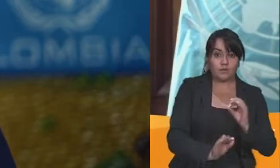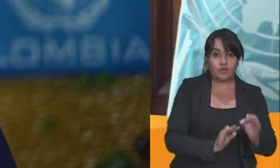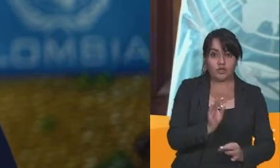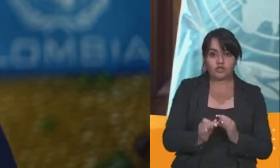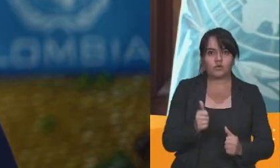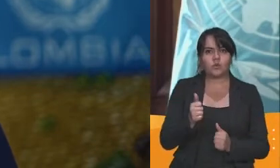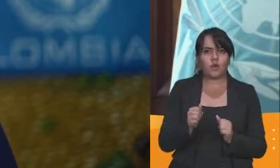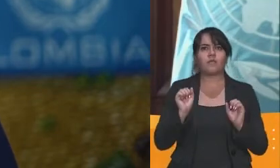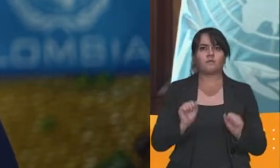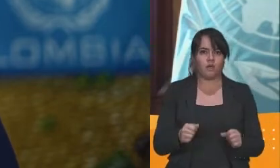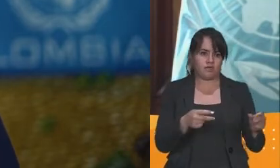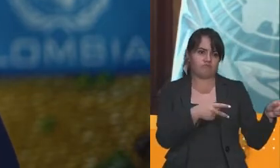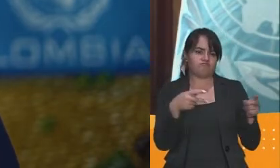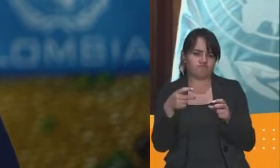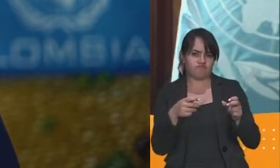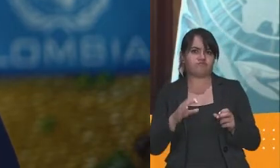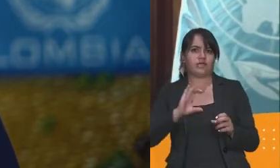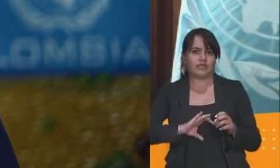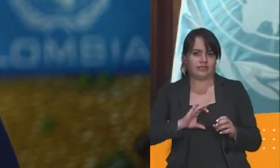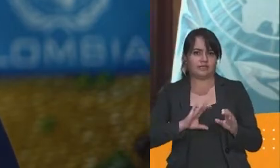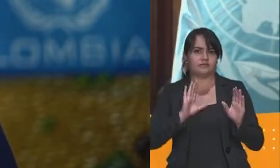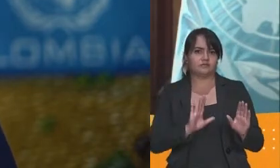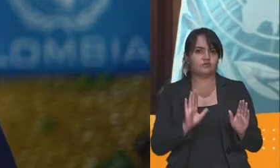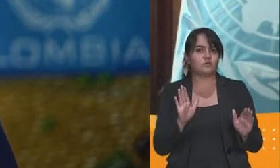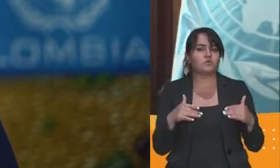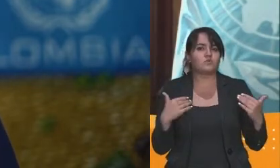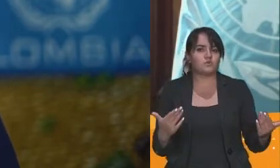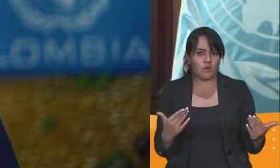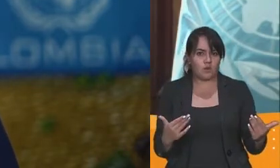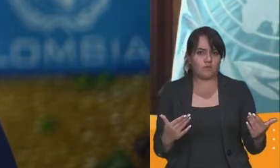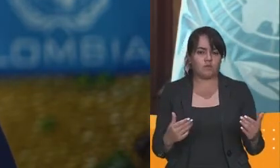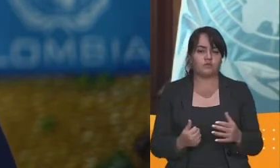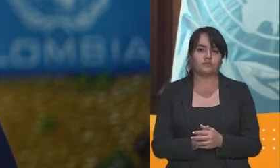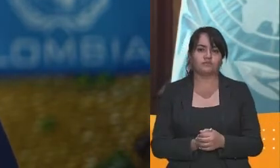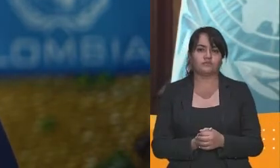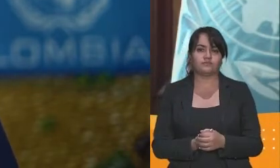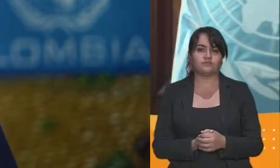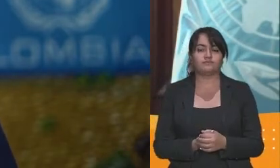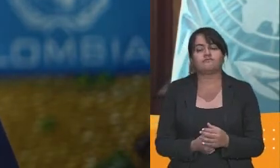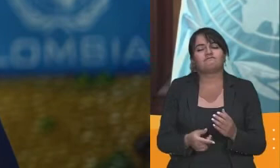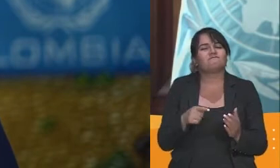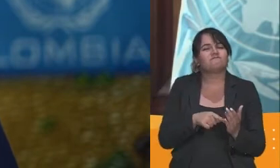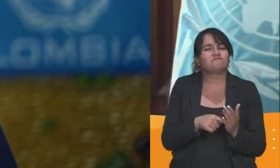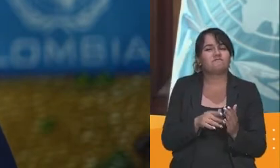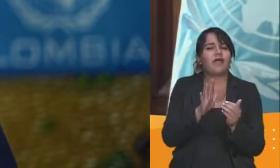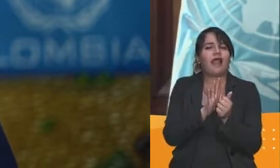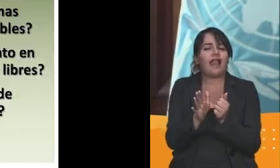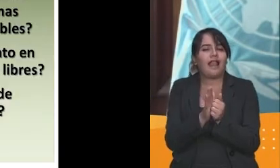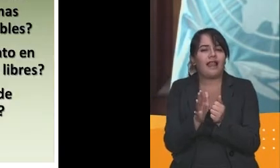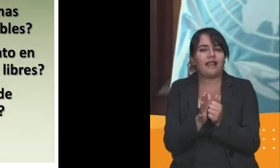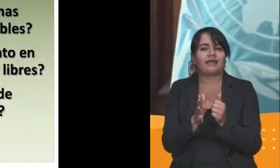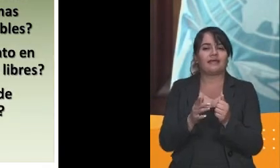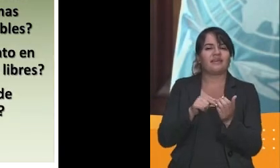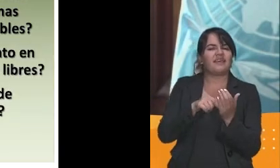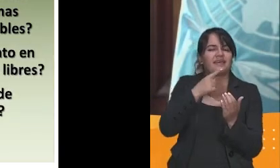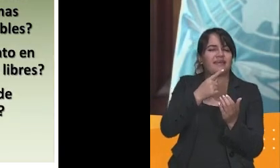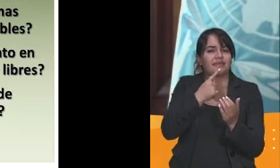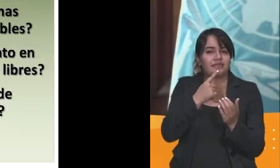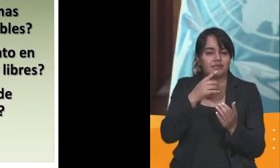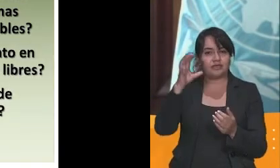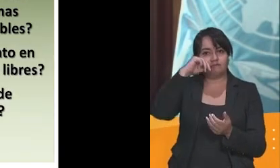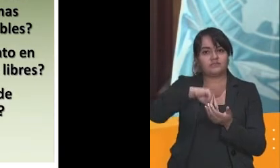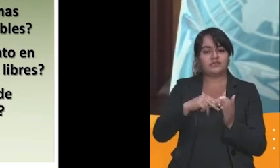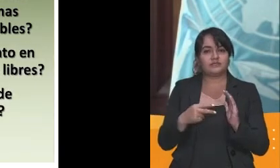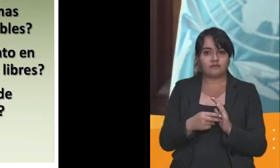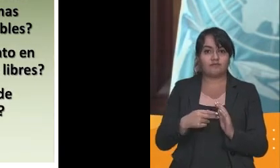some exploration or exploitation of minerals and which ones cannot. So that's what I have called the framework of the exploration. And this is going to give